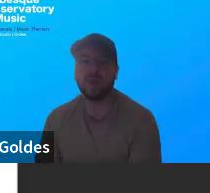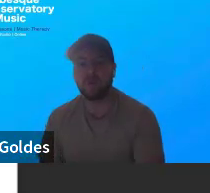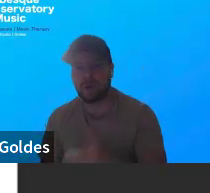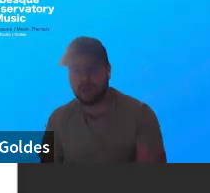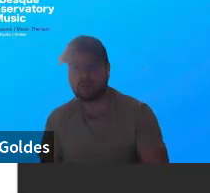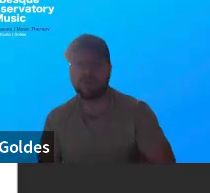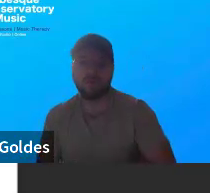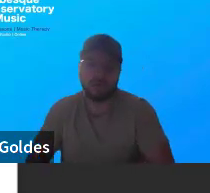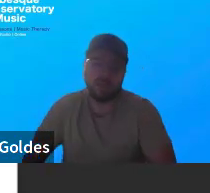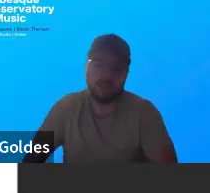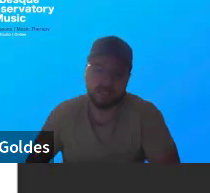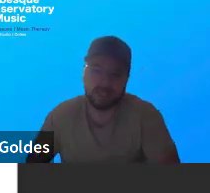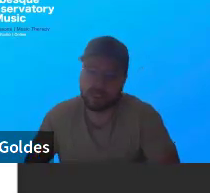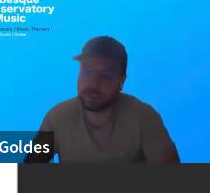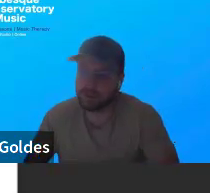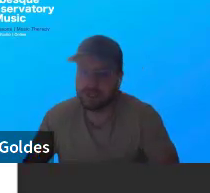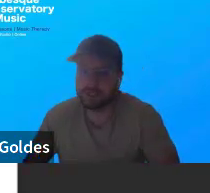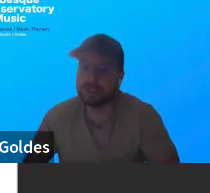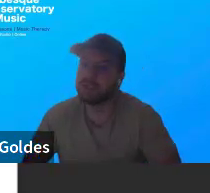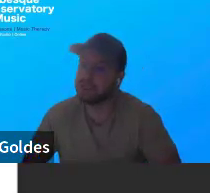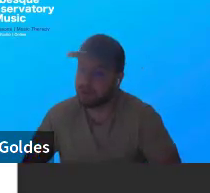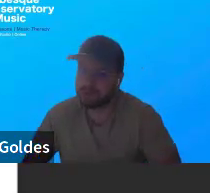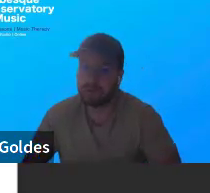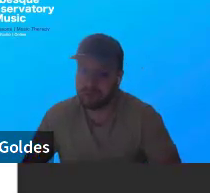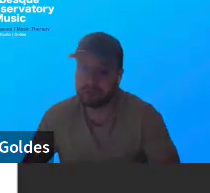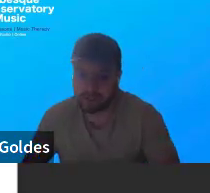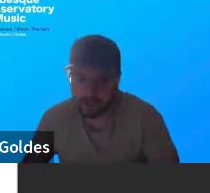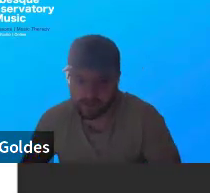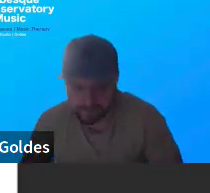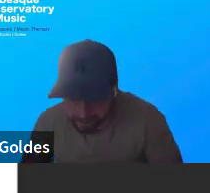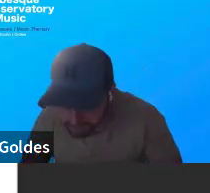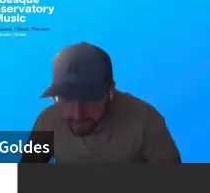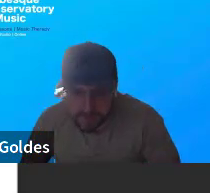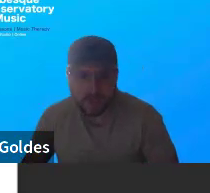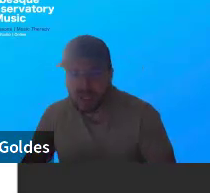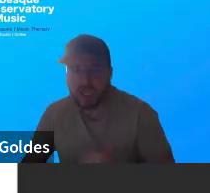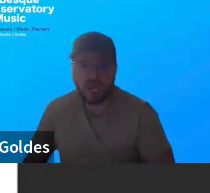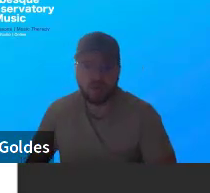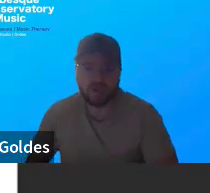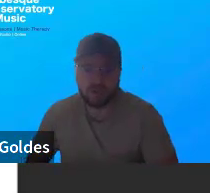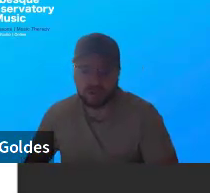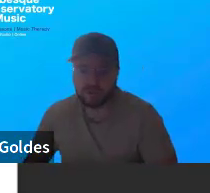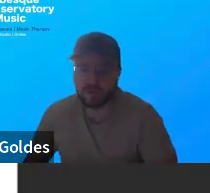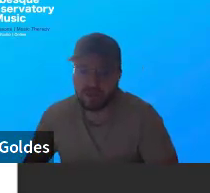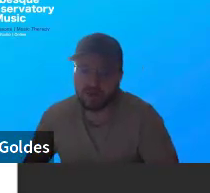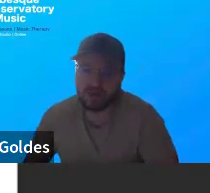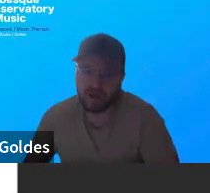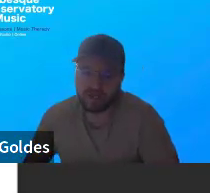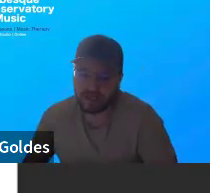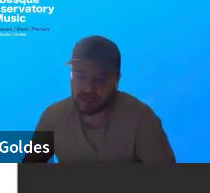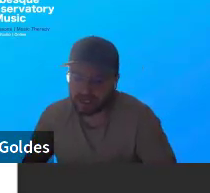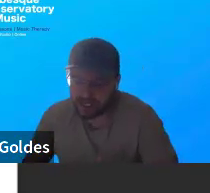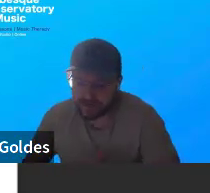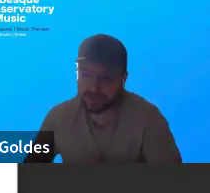in their home. But the option of online lessons and the studio lessons is also available to them. I wanted to also briefly